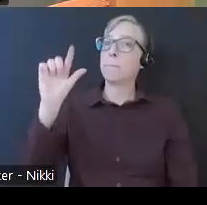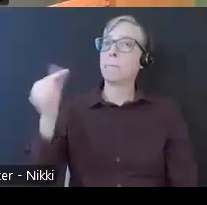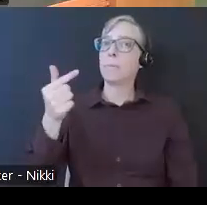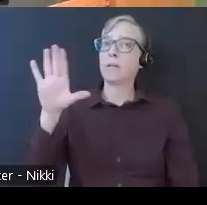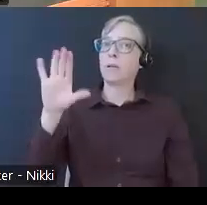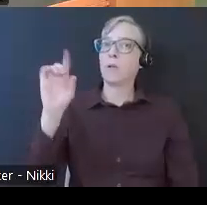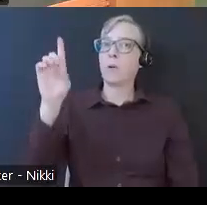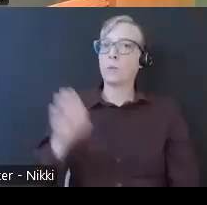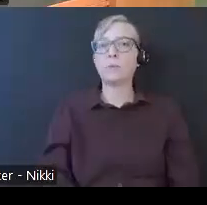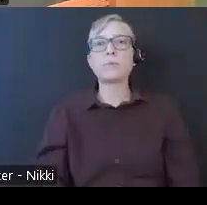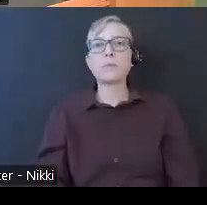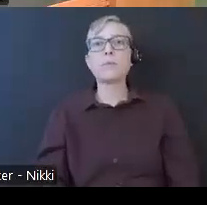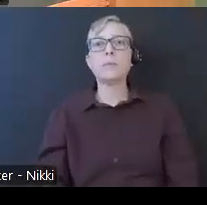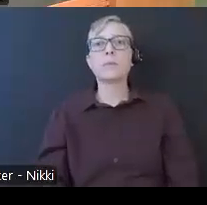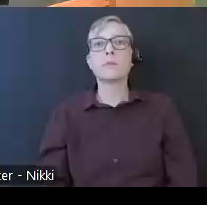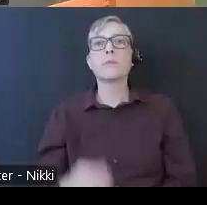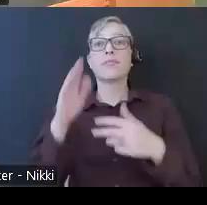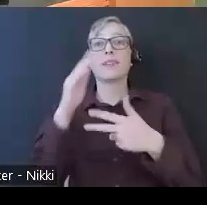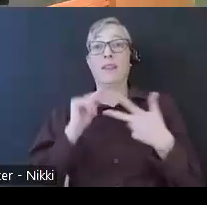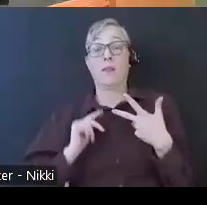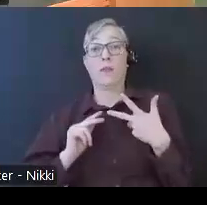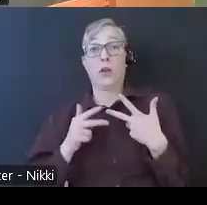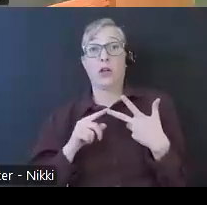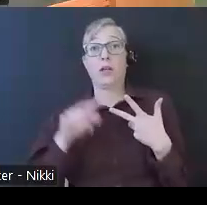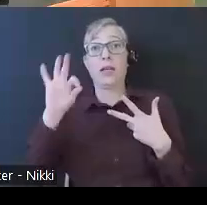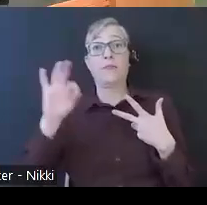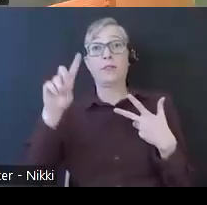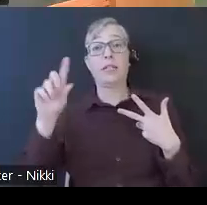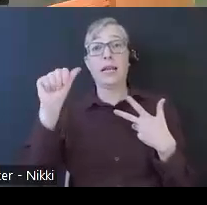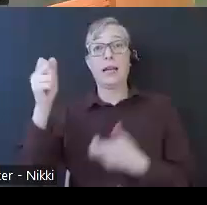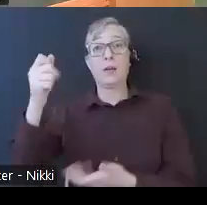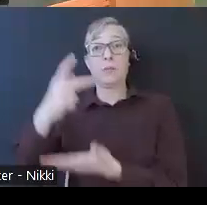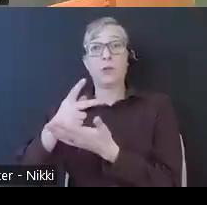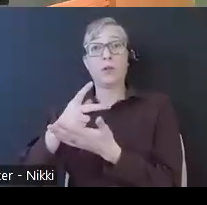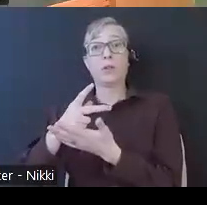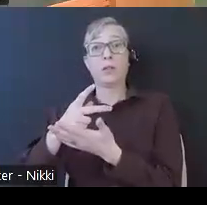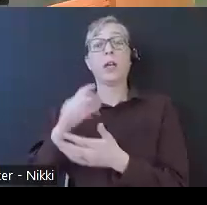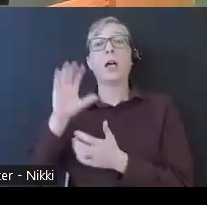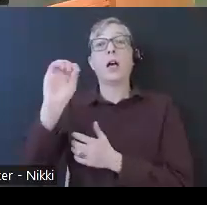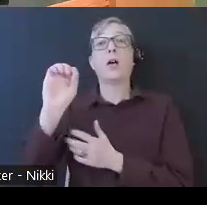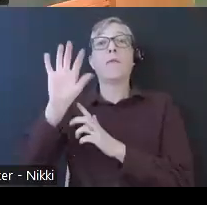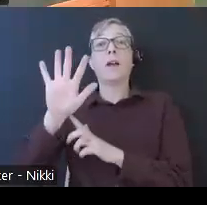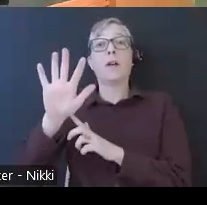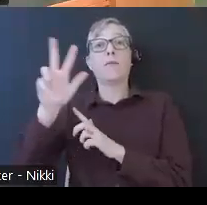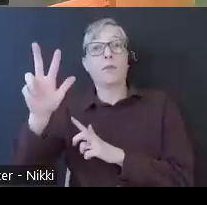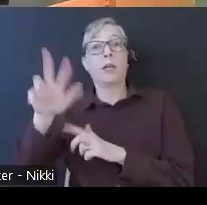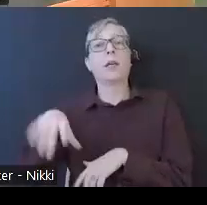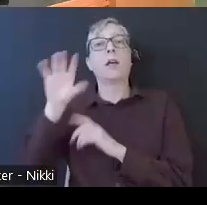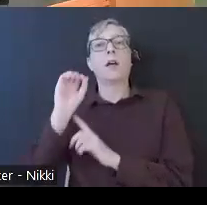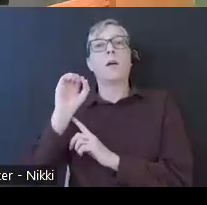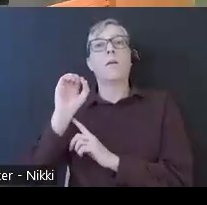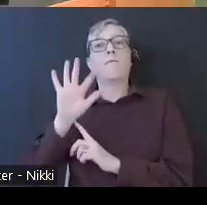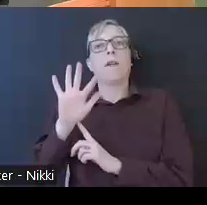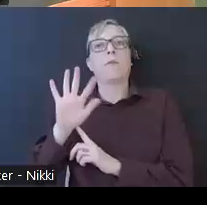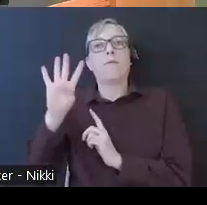the FDA therapeutic codes 0553 and 0554 to follow up are much less than the collaborative care codes.